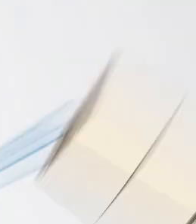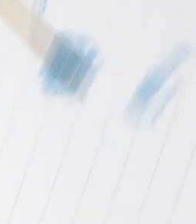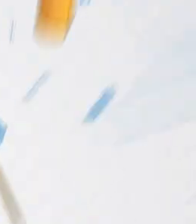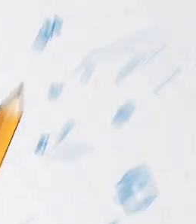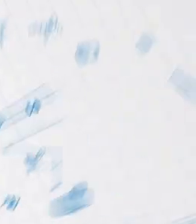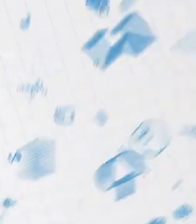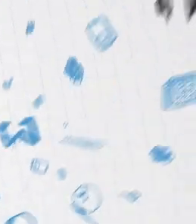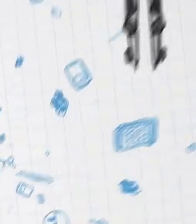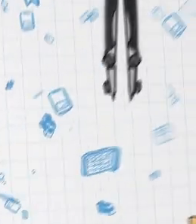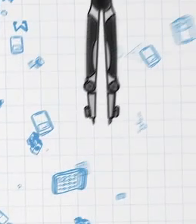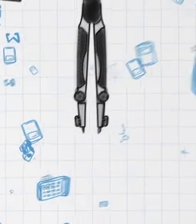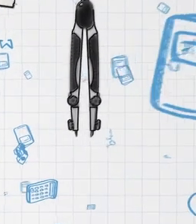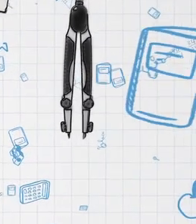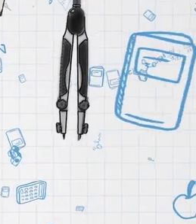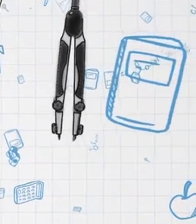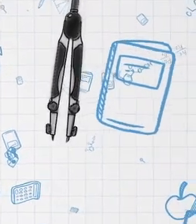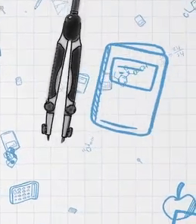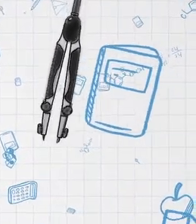languages.